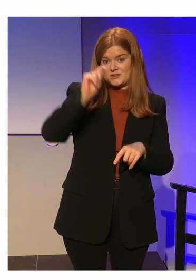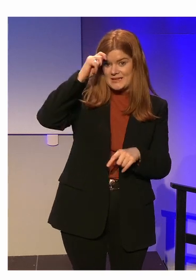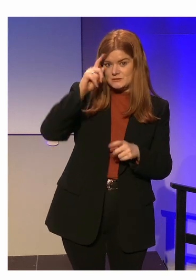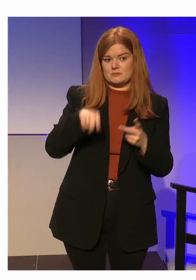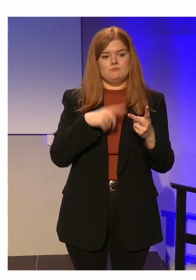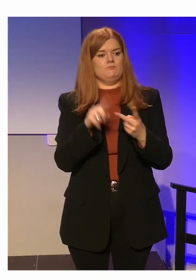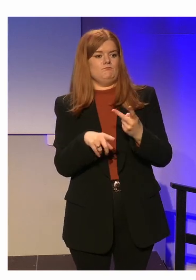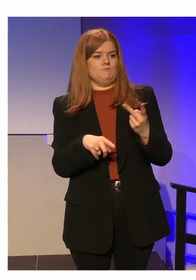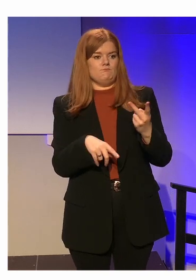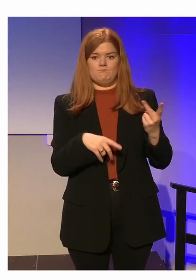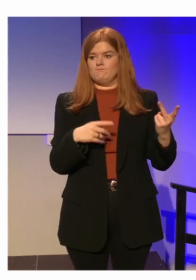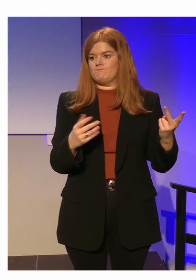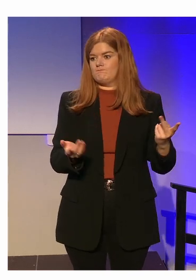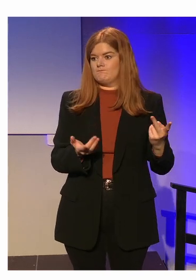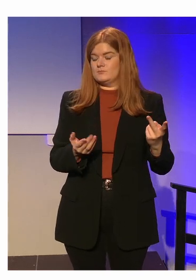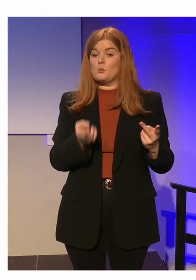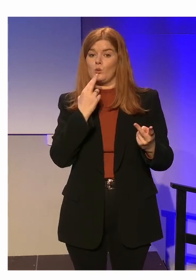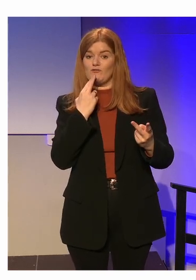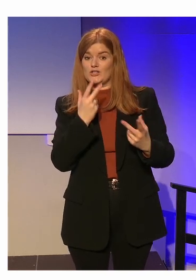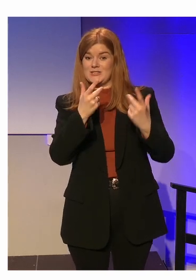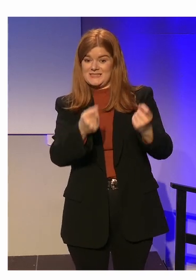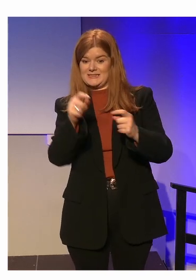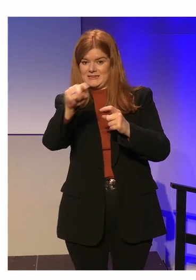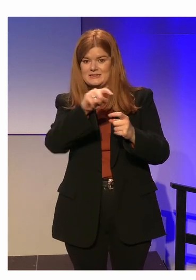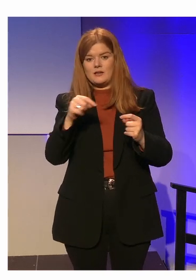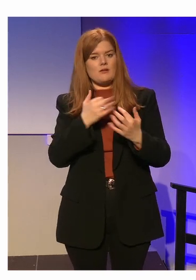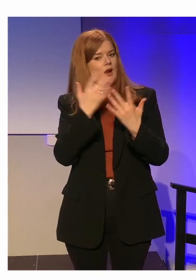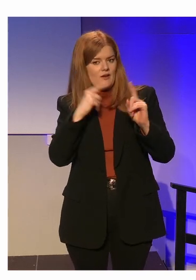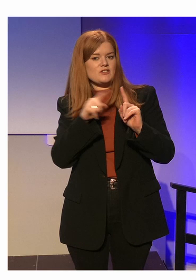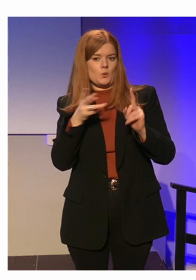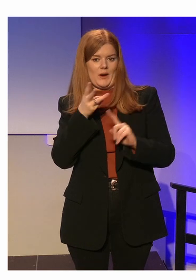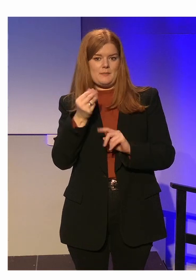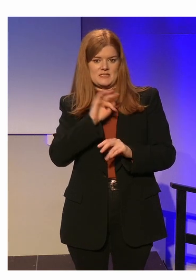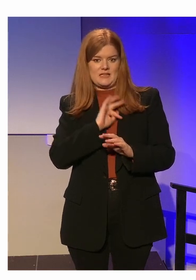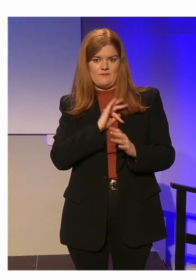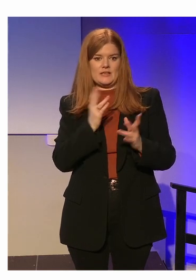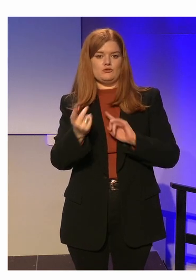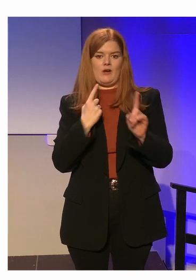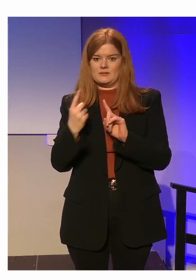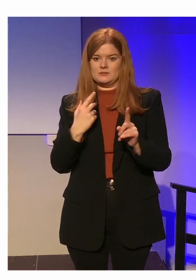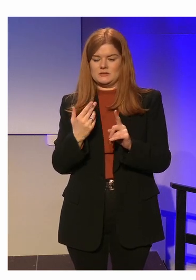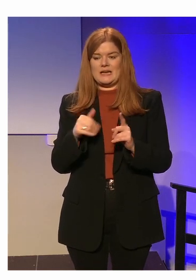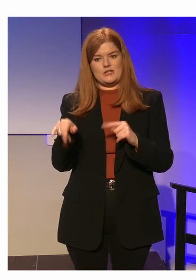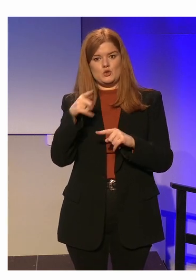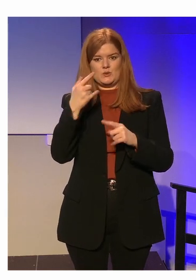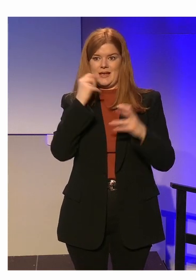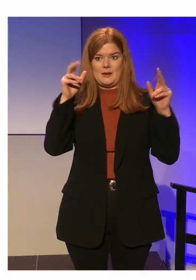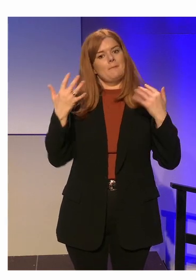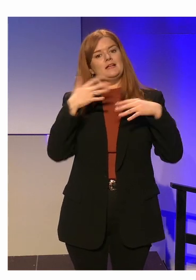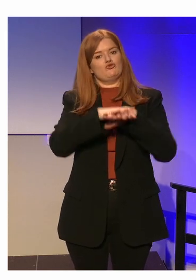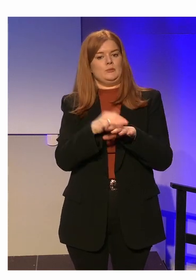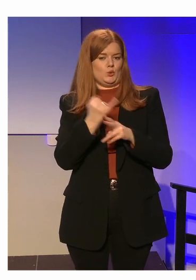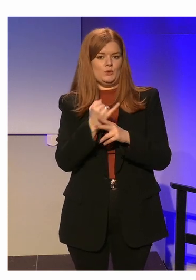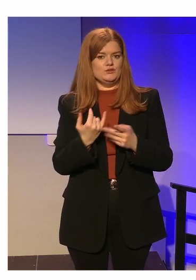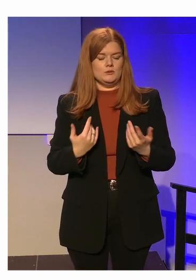tests and preferential seating and lots of different ways that he interacts in what you would say is a mainstream school.